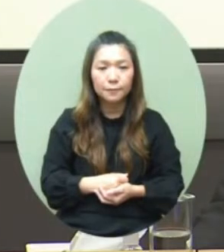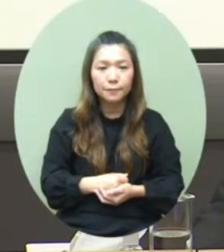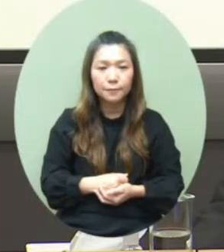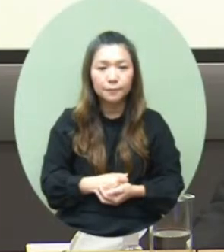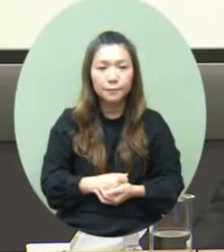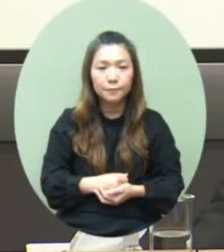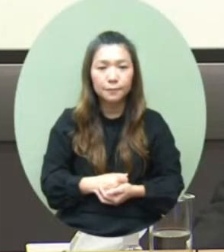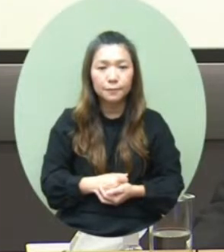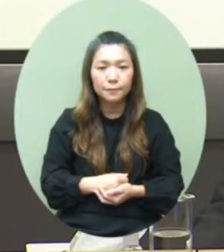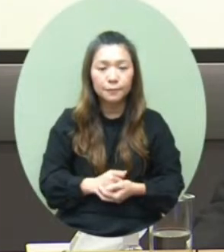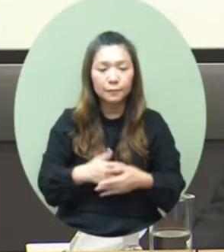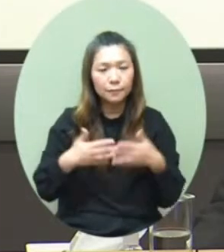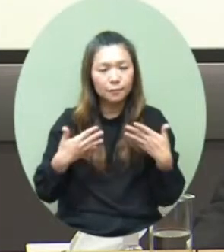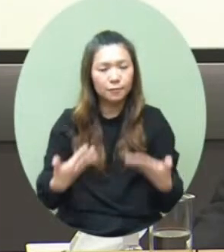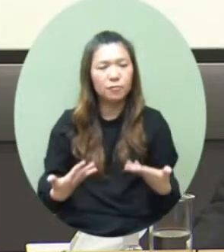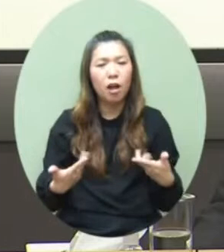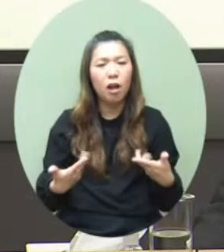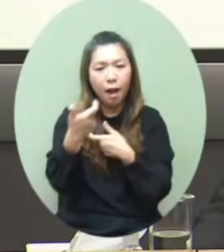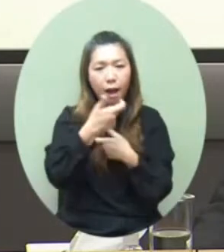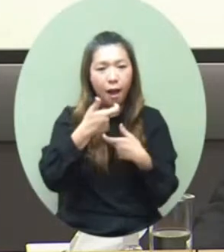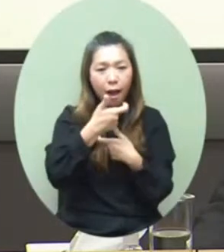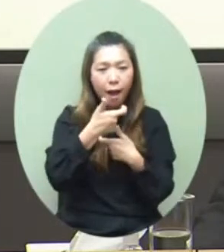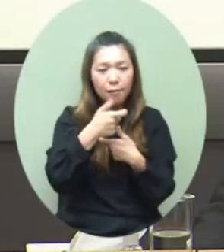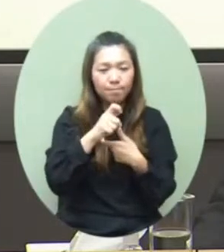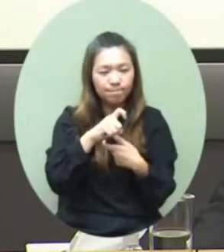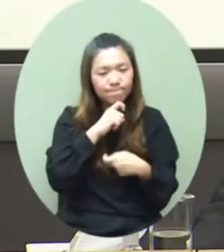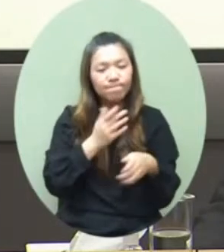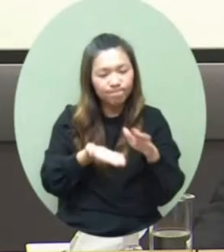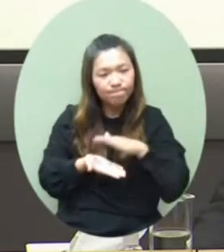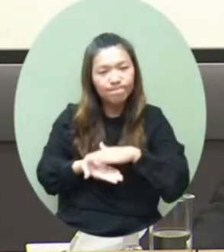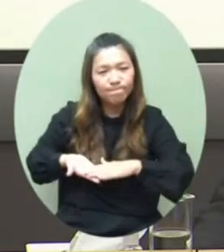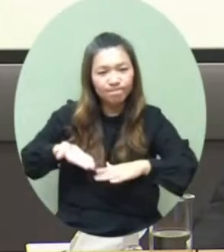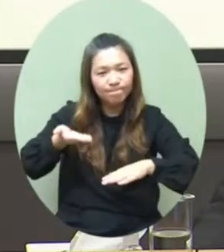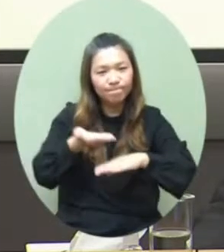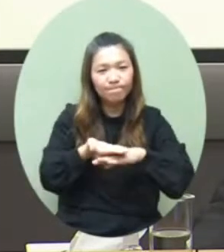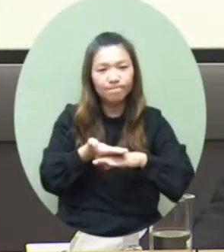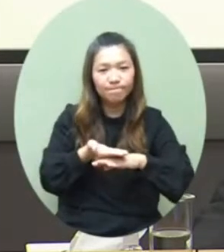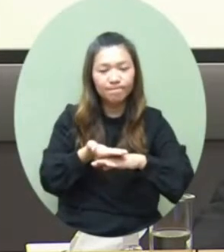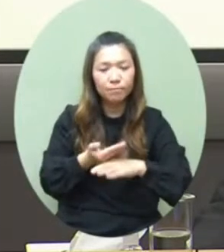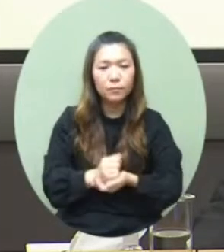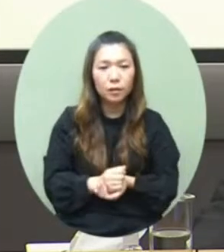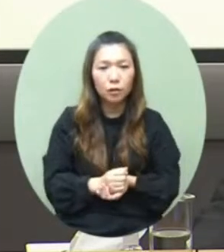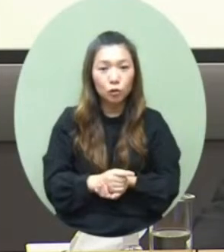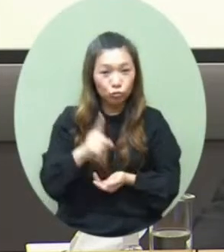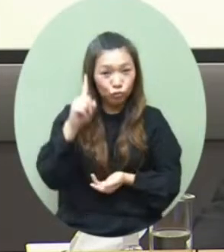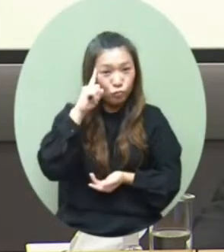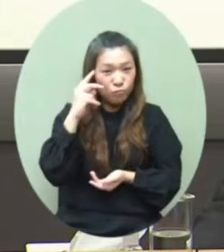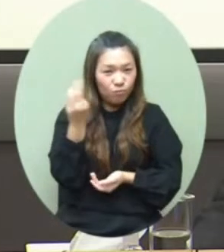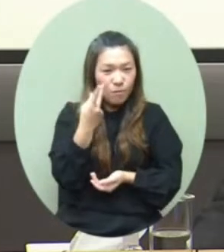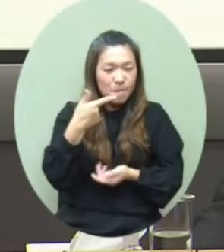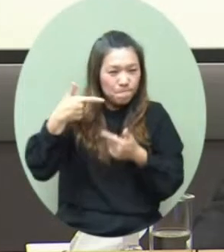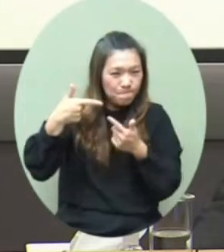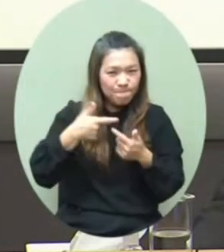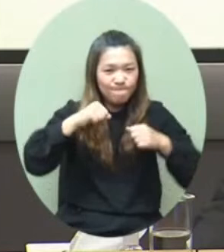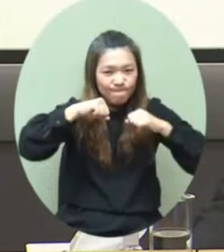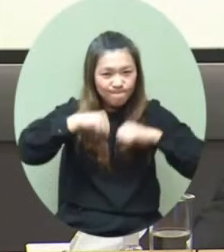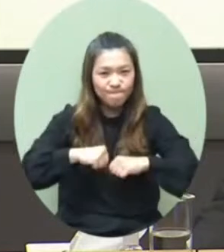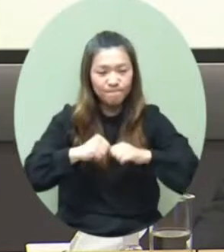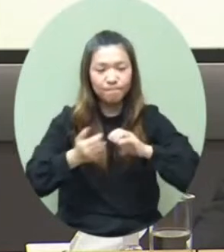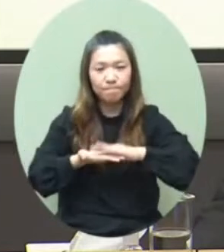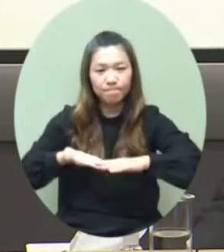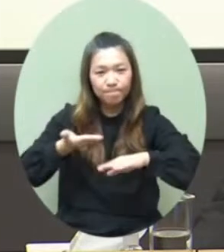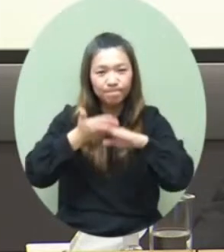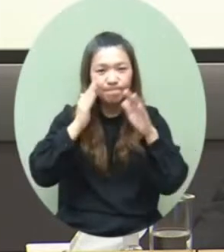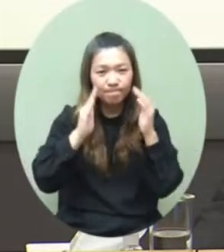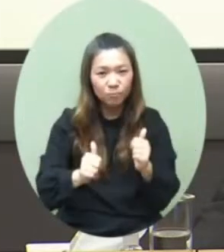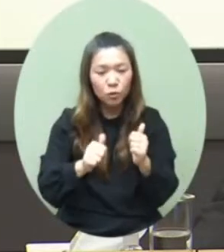we are able to sustain the economic growth, to sustain the employment situation, as well